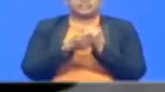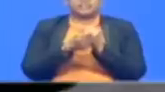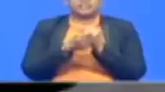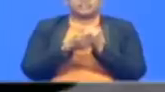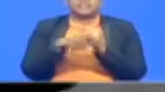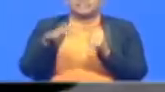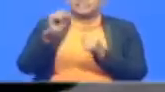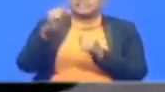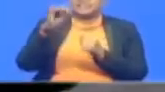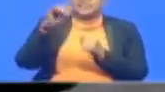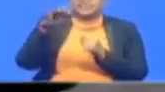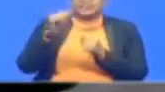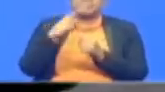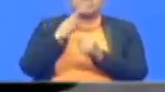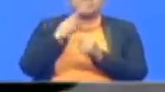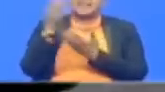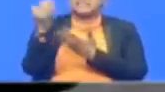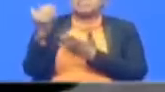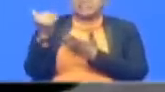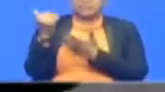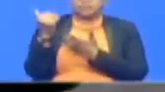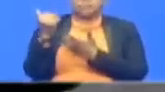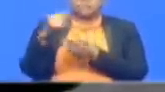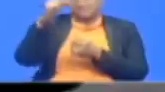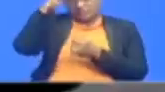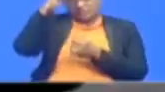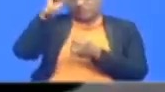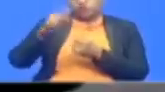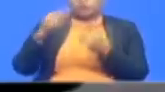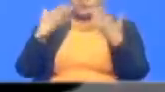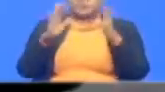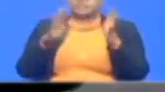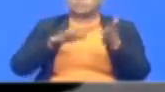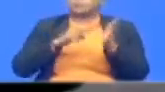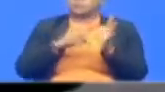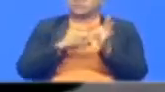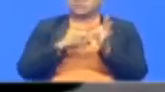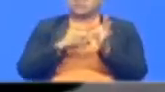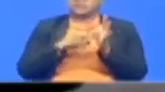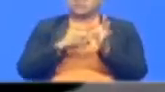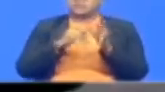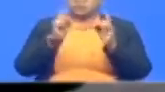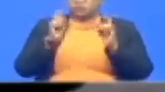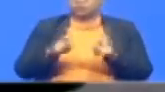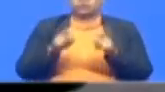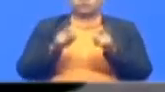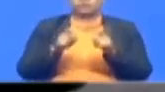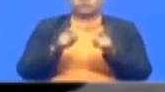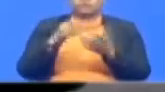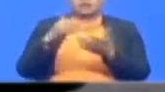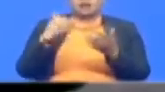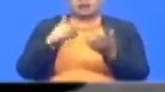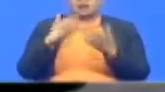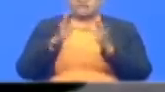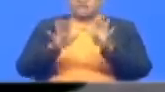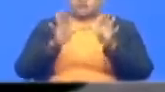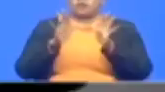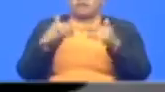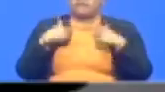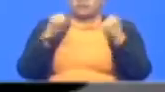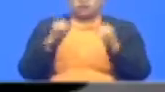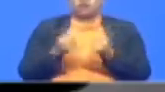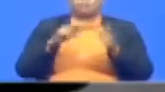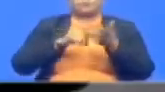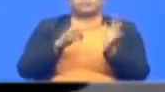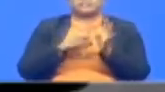Stephen Wangi, you say, my expectations are that the government should complete the ongoing projects and should avoid taking new projects that end up being embezzled by the